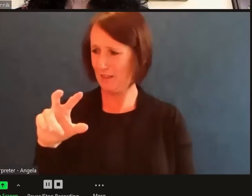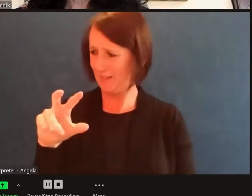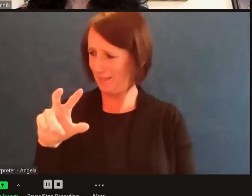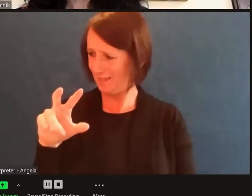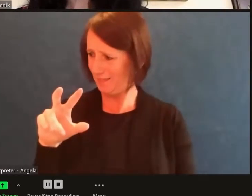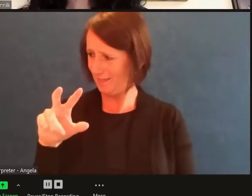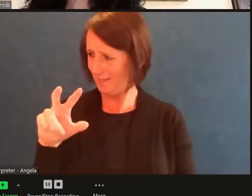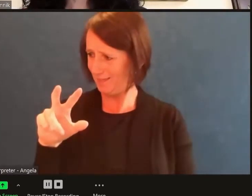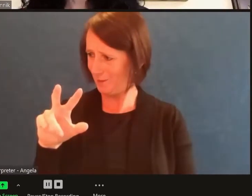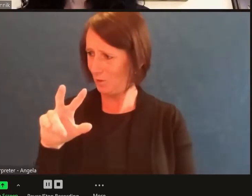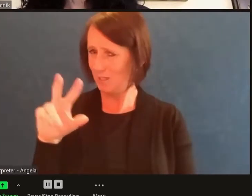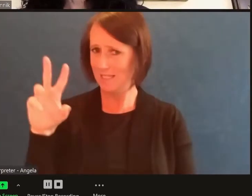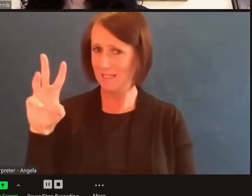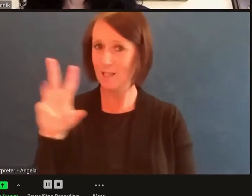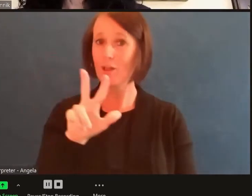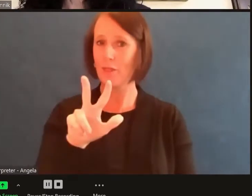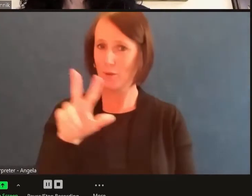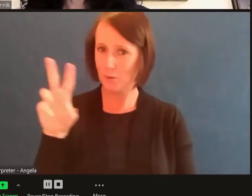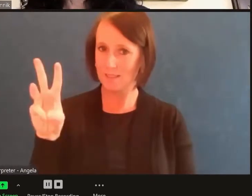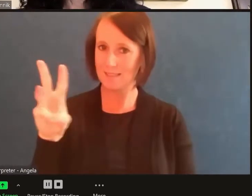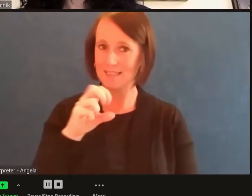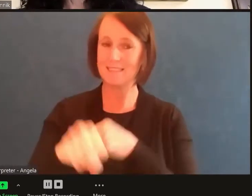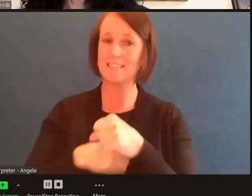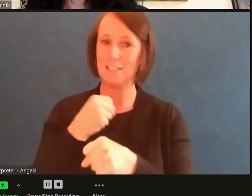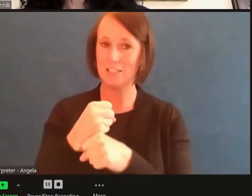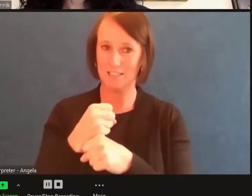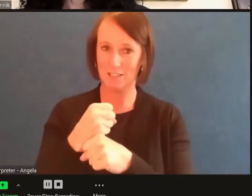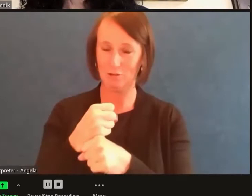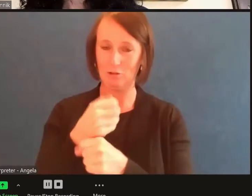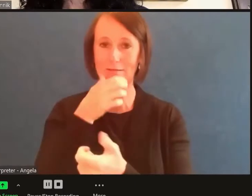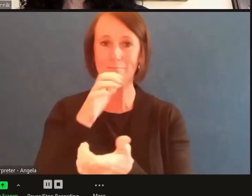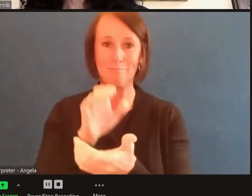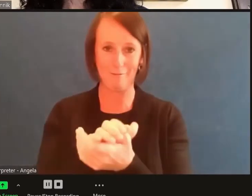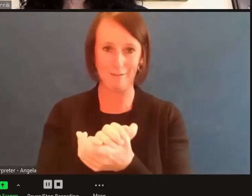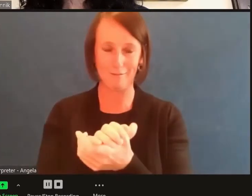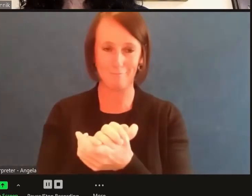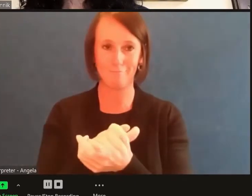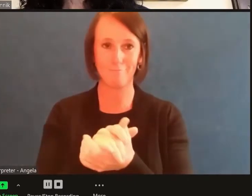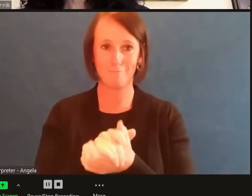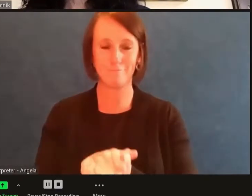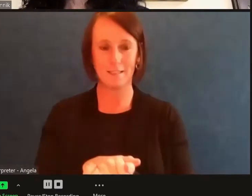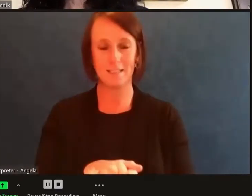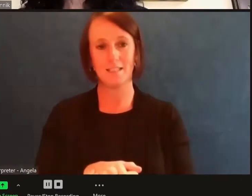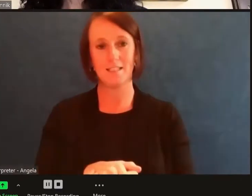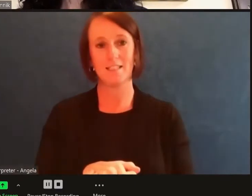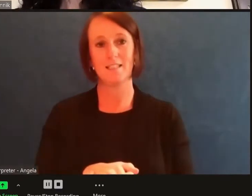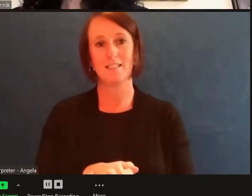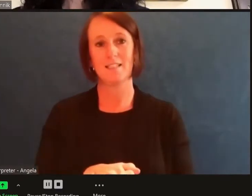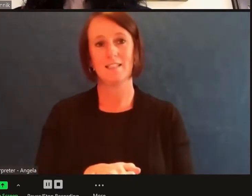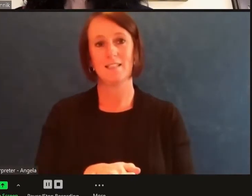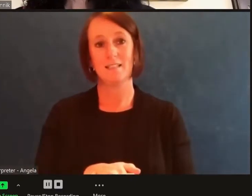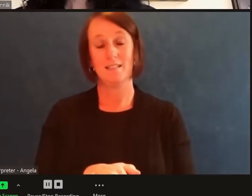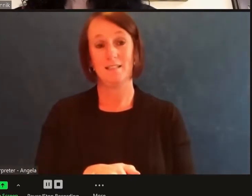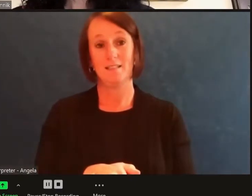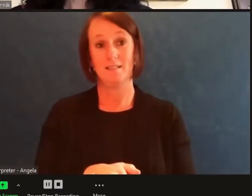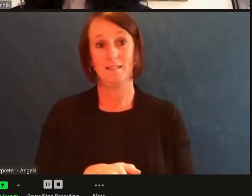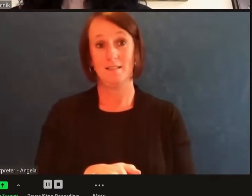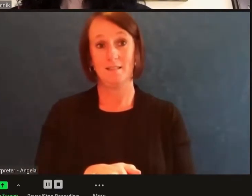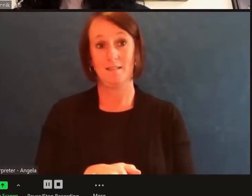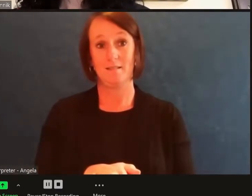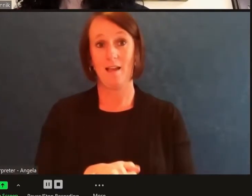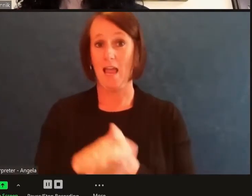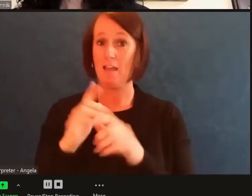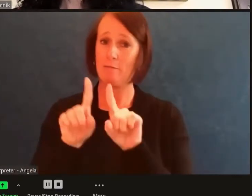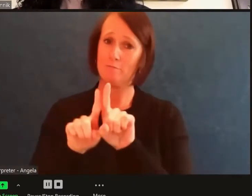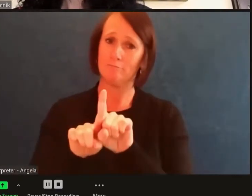36. It's been lovely during the pandemic. One of the few bright lights is I've spent almost uninterrupted time with my wife